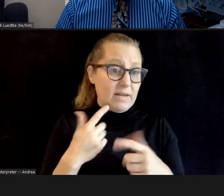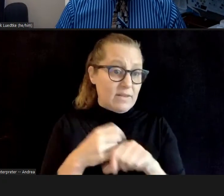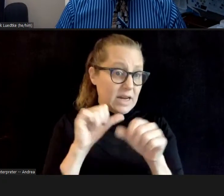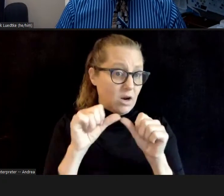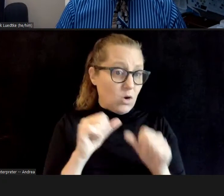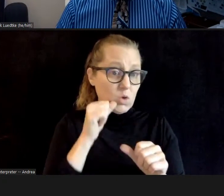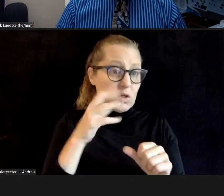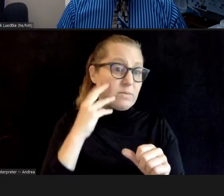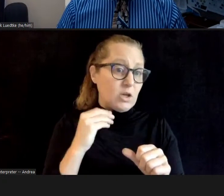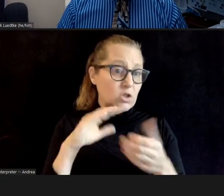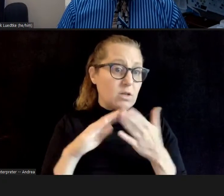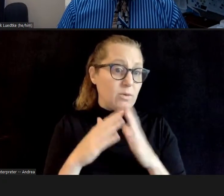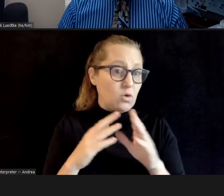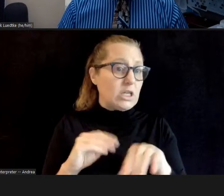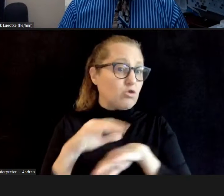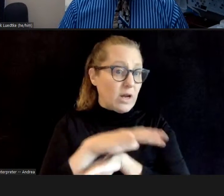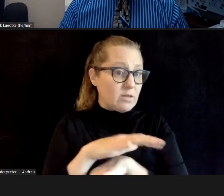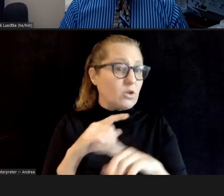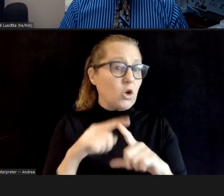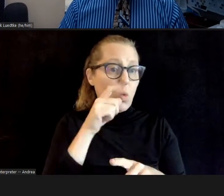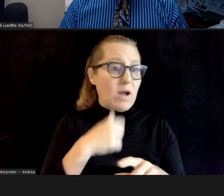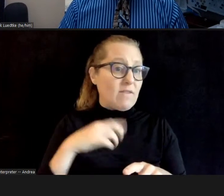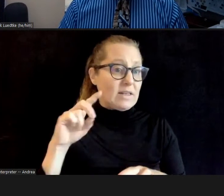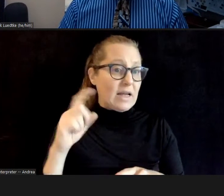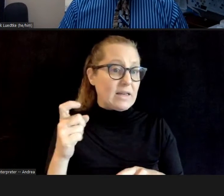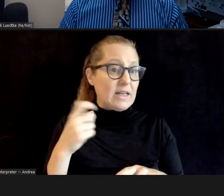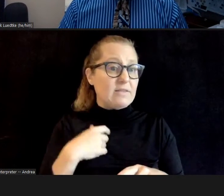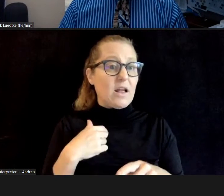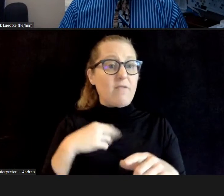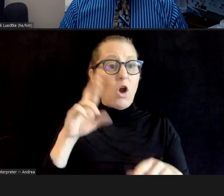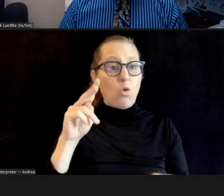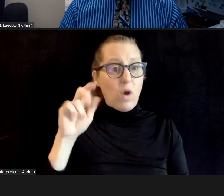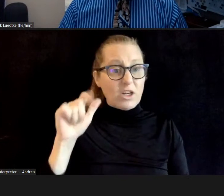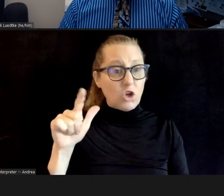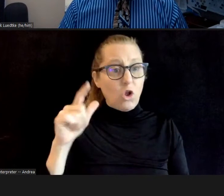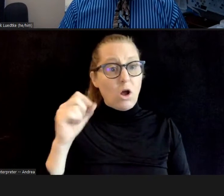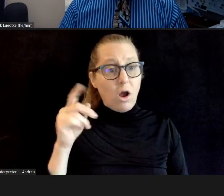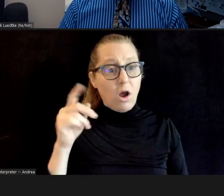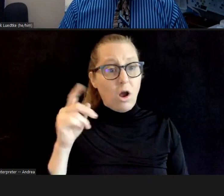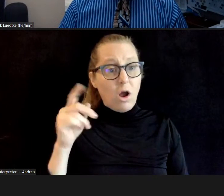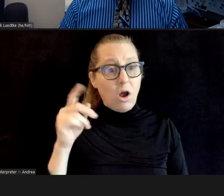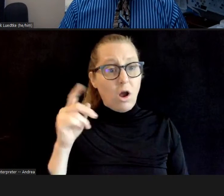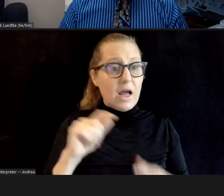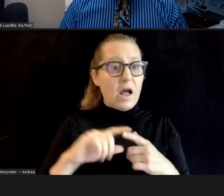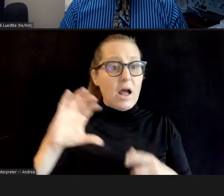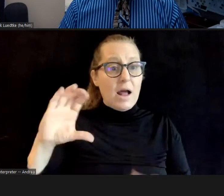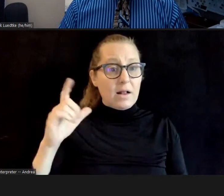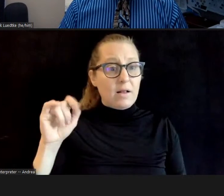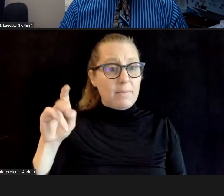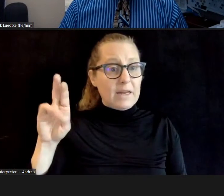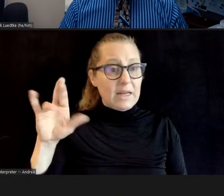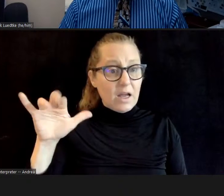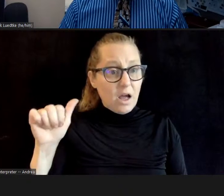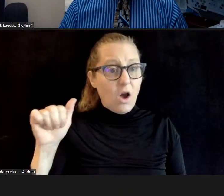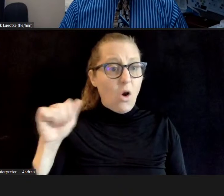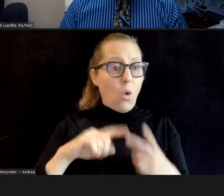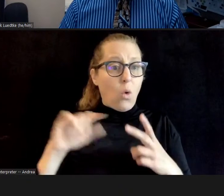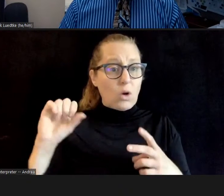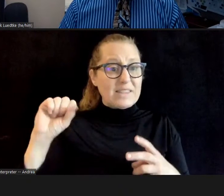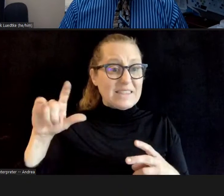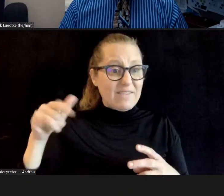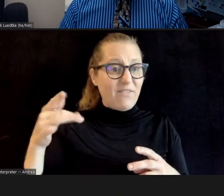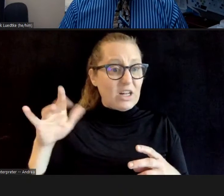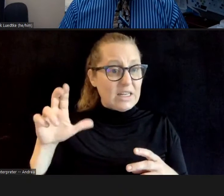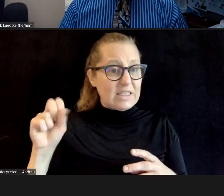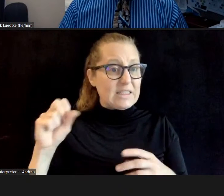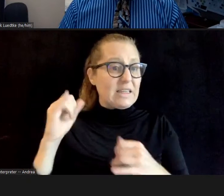community transmission, and have had a diagnosis of rectal gonorrhea, rectal chlamydia, or syphilis in the prior 3 months, or anyone